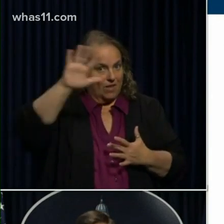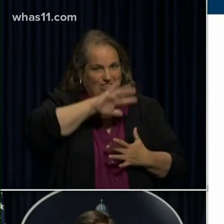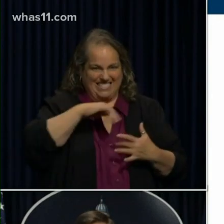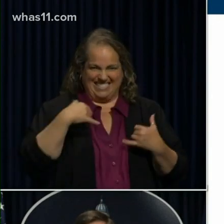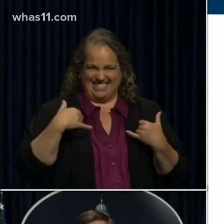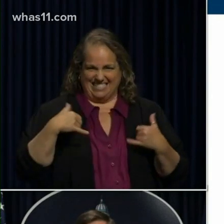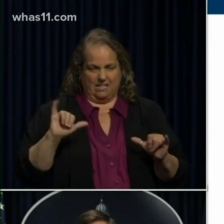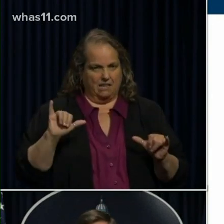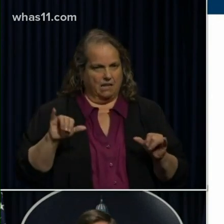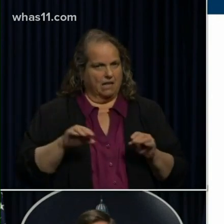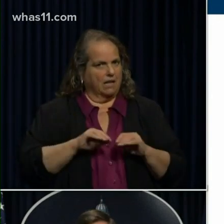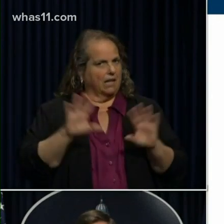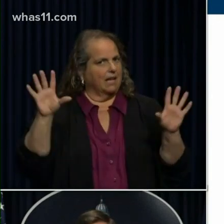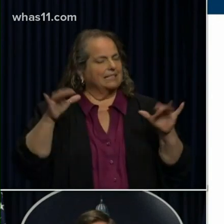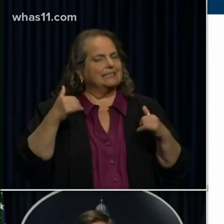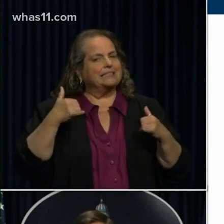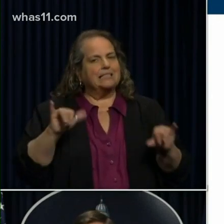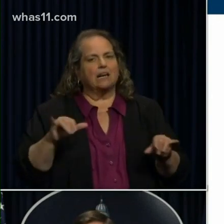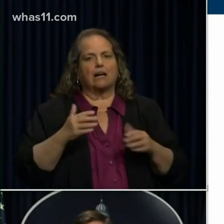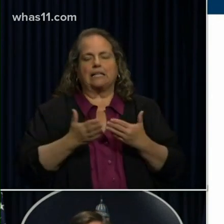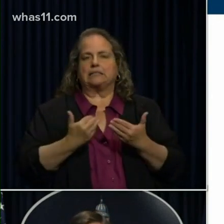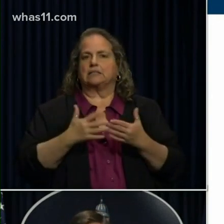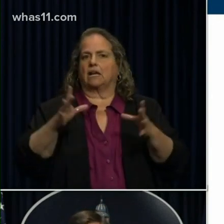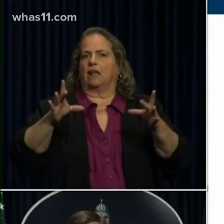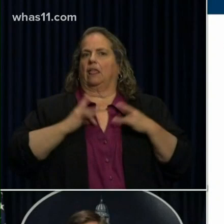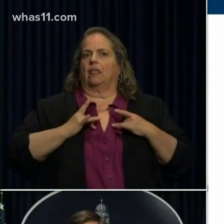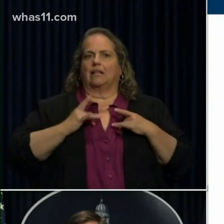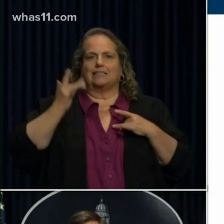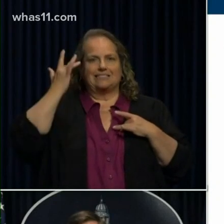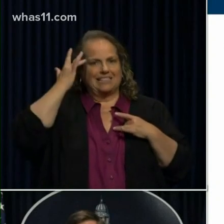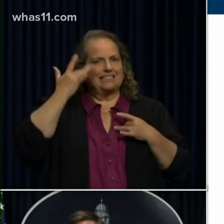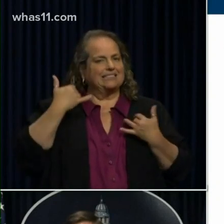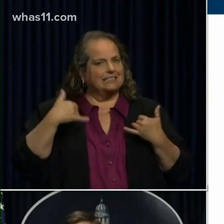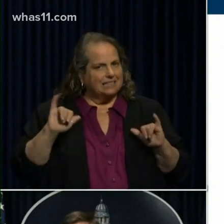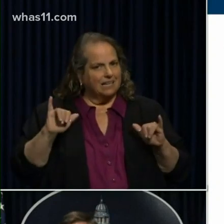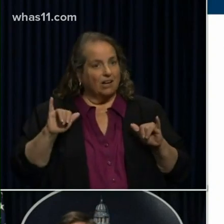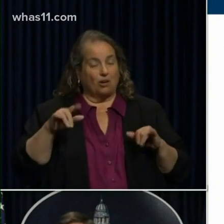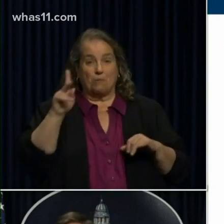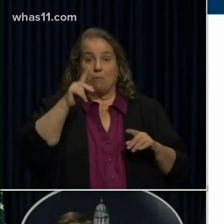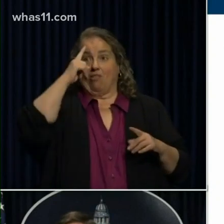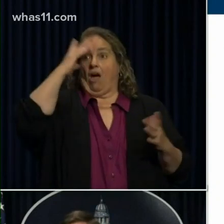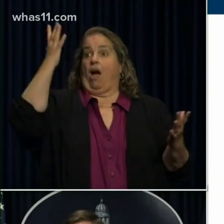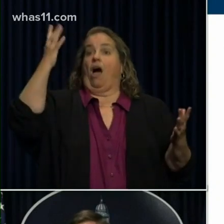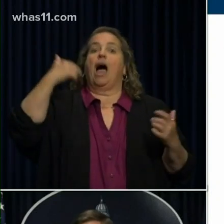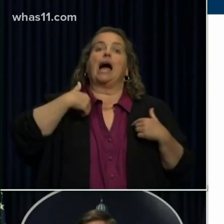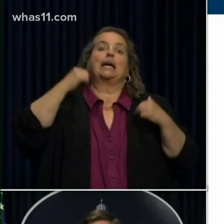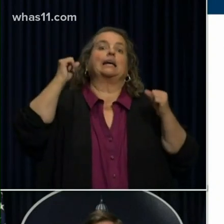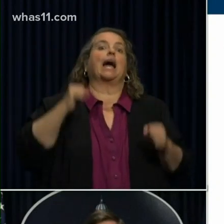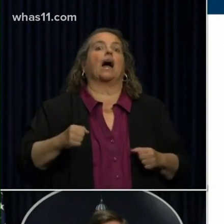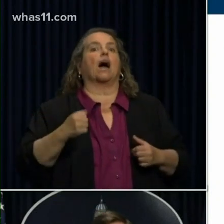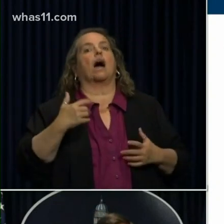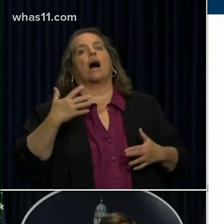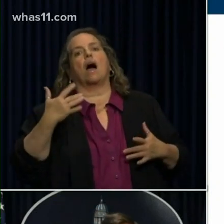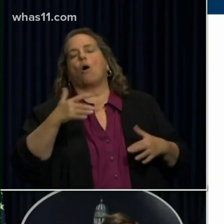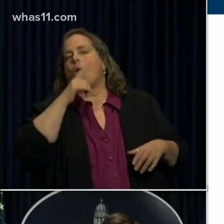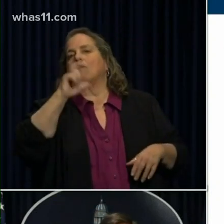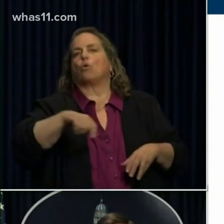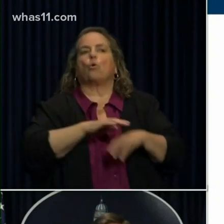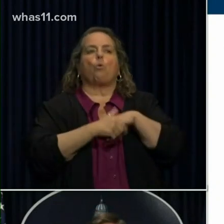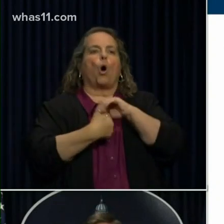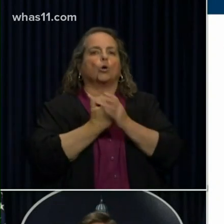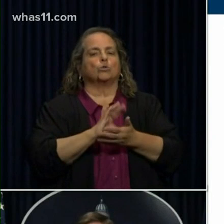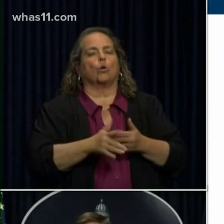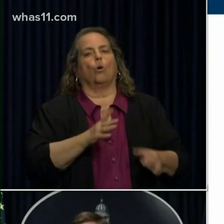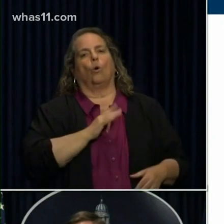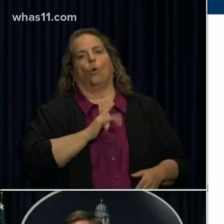going to be very contagious. And so everybody's going to want to think, well, we can do that one or two extra things. We don't have to wash our hands as